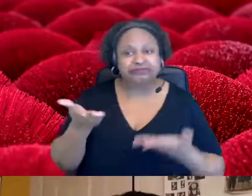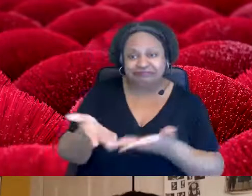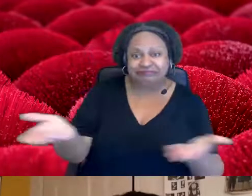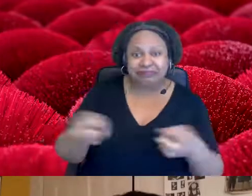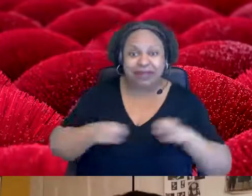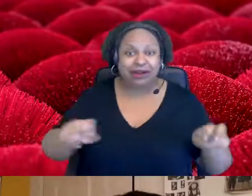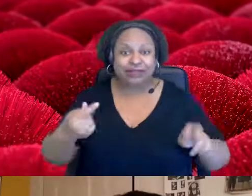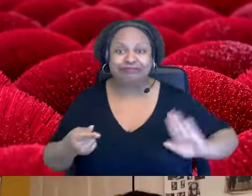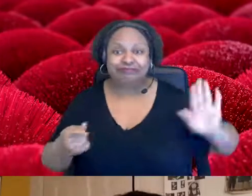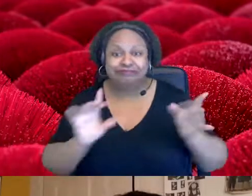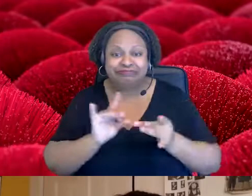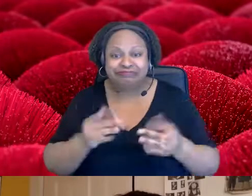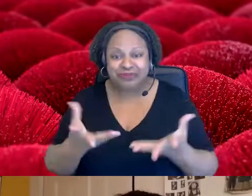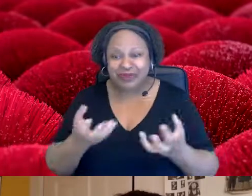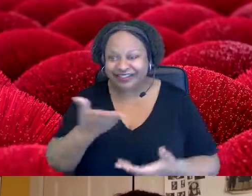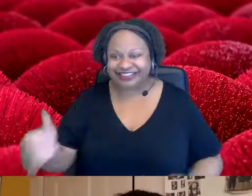For anyone who wants to speak to that.